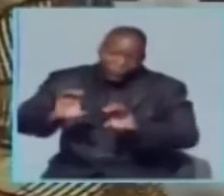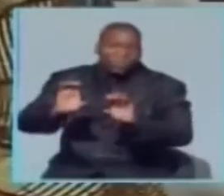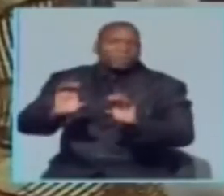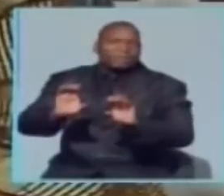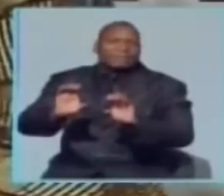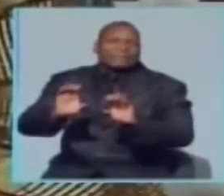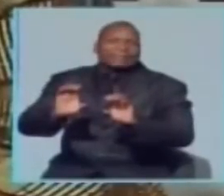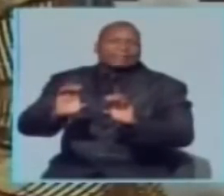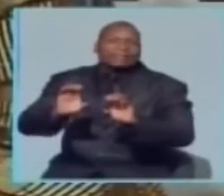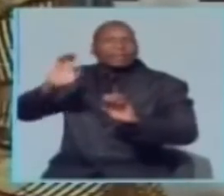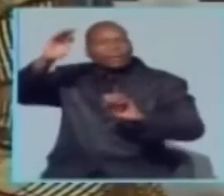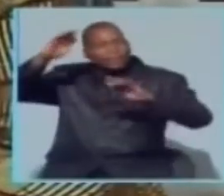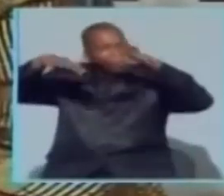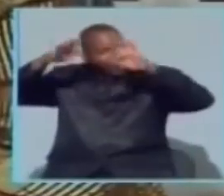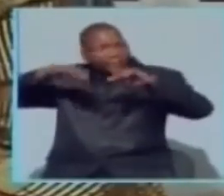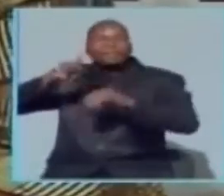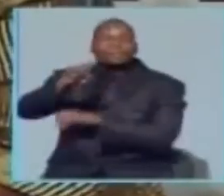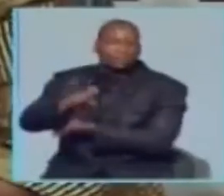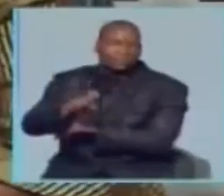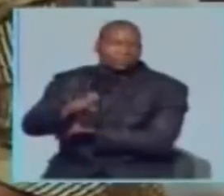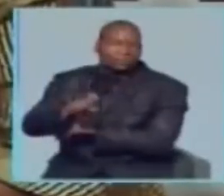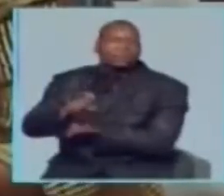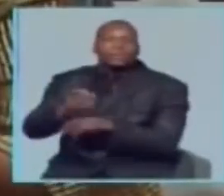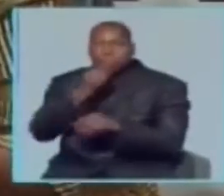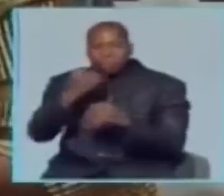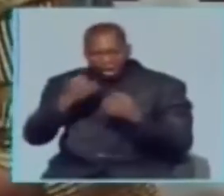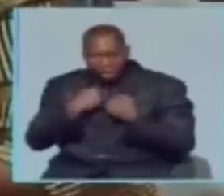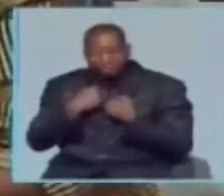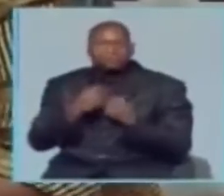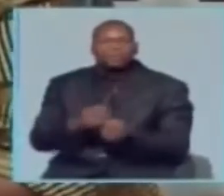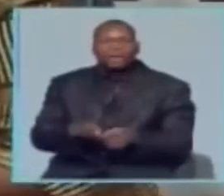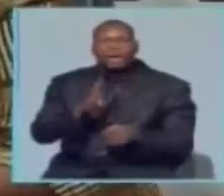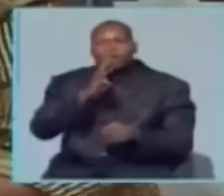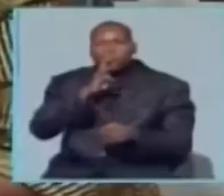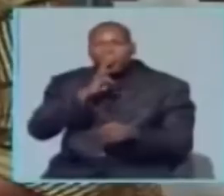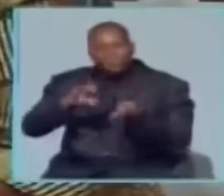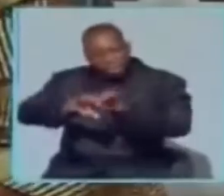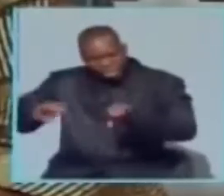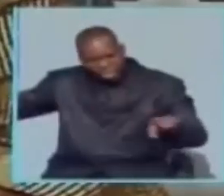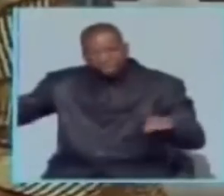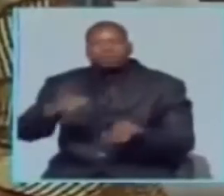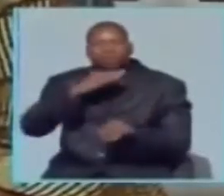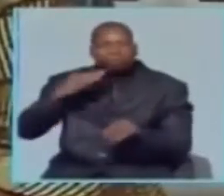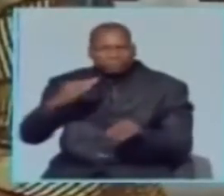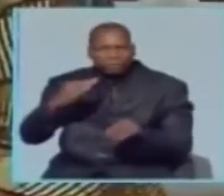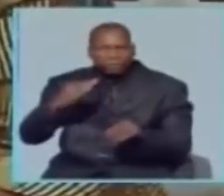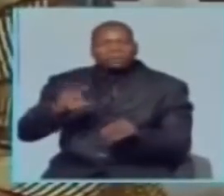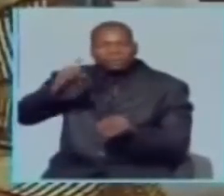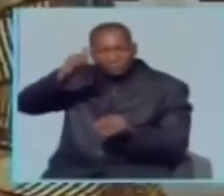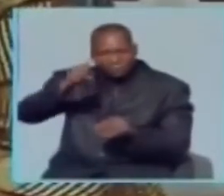need rain to be able to do this. Even for irrigation, we do need to harvest rainwater.